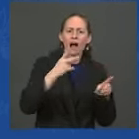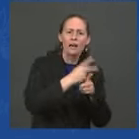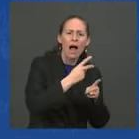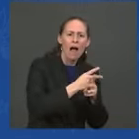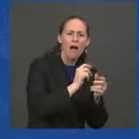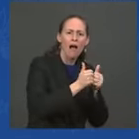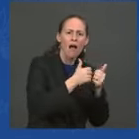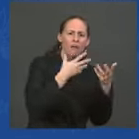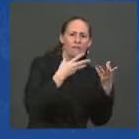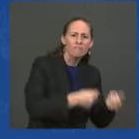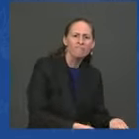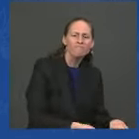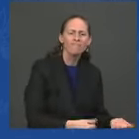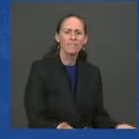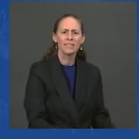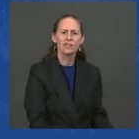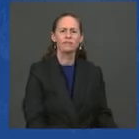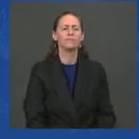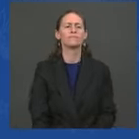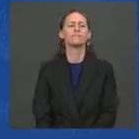I didn't fully appreciate it